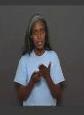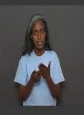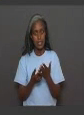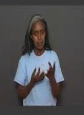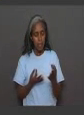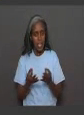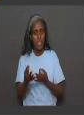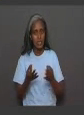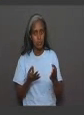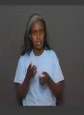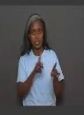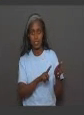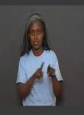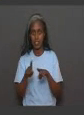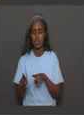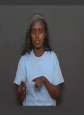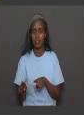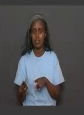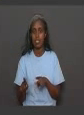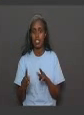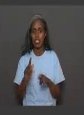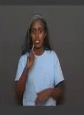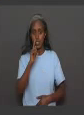This can be expressed as